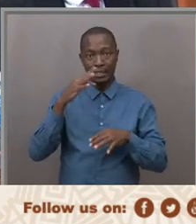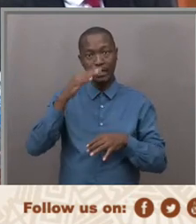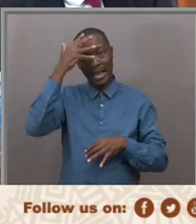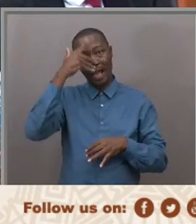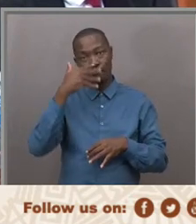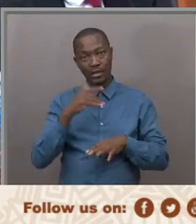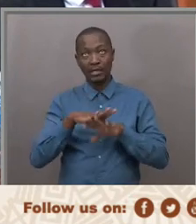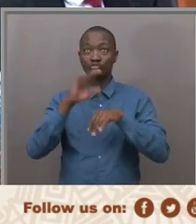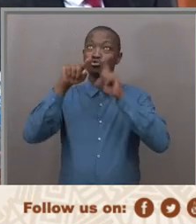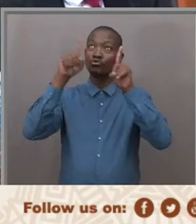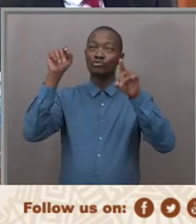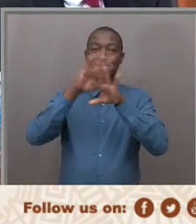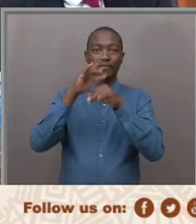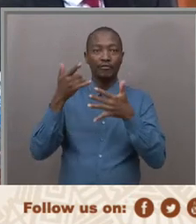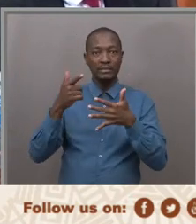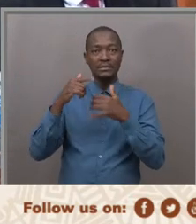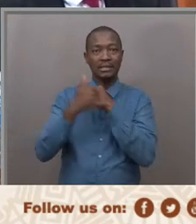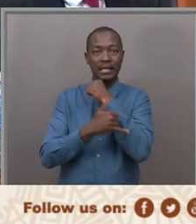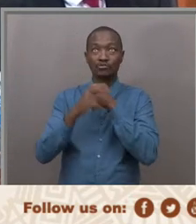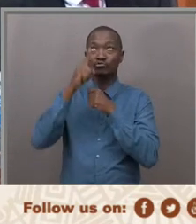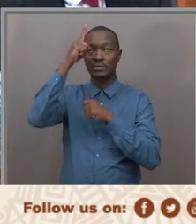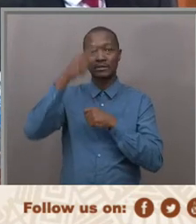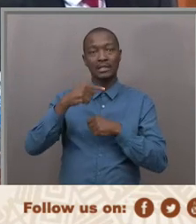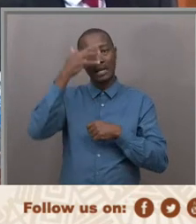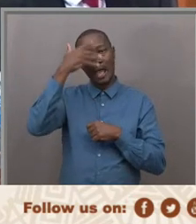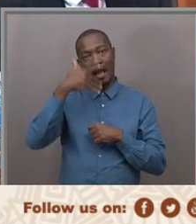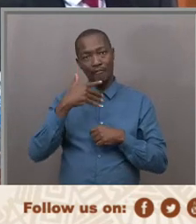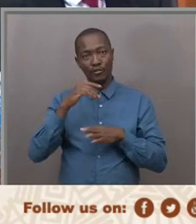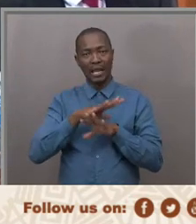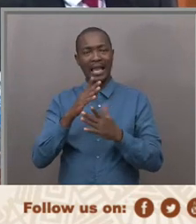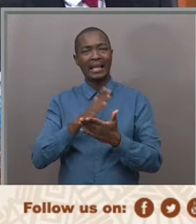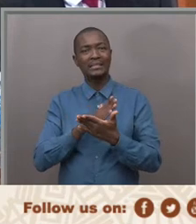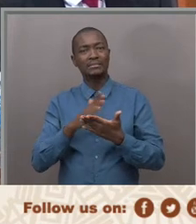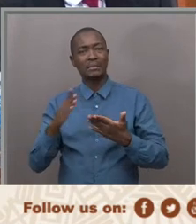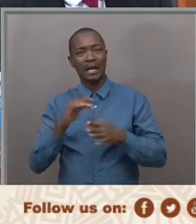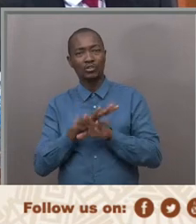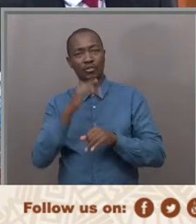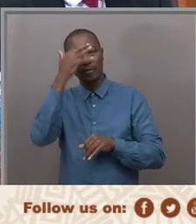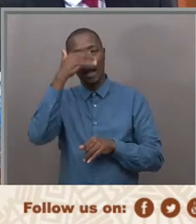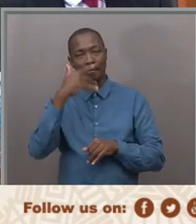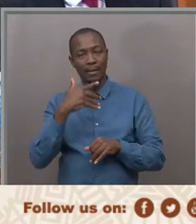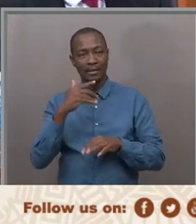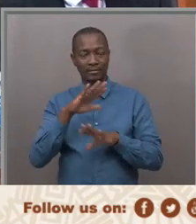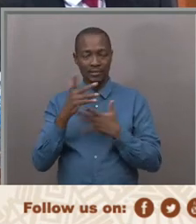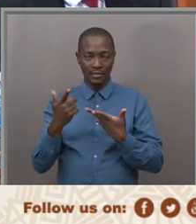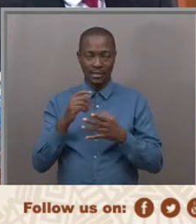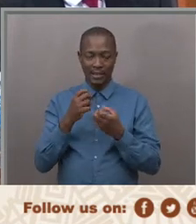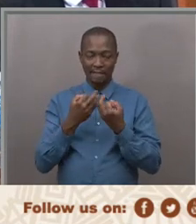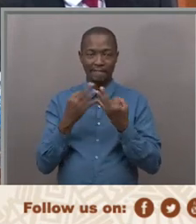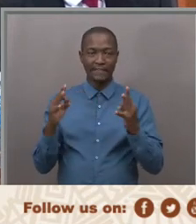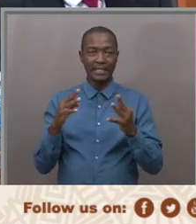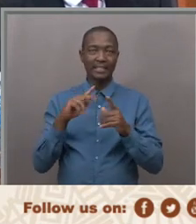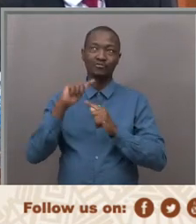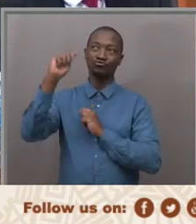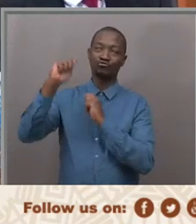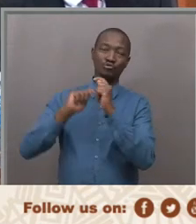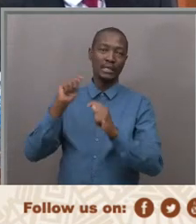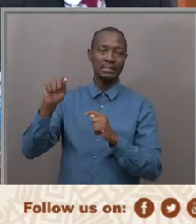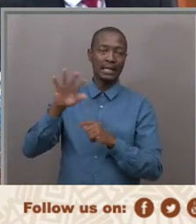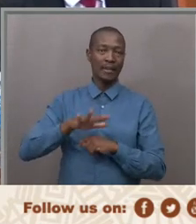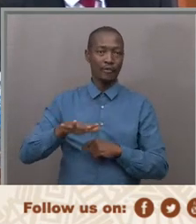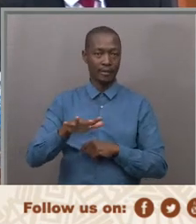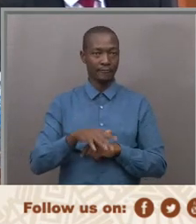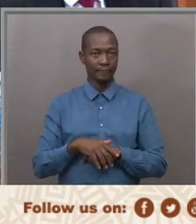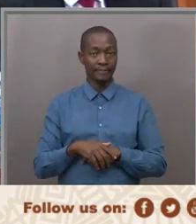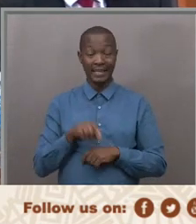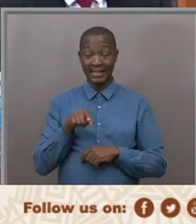into the different parts of our continent as part of the Africa Continental Free Trade Area. So these special economic